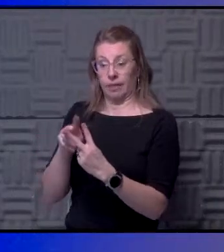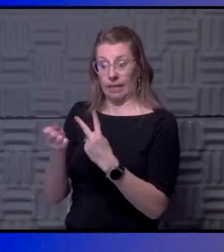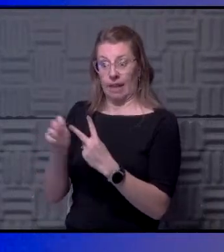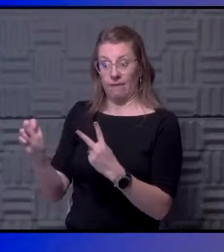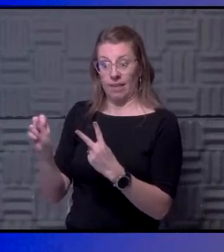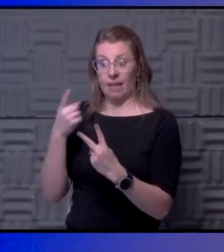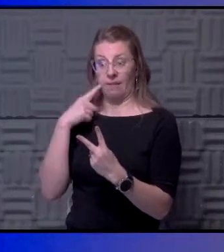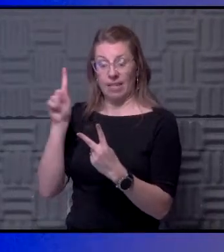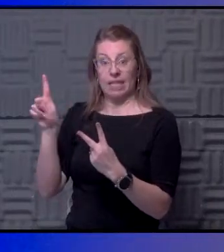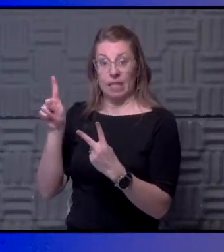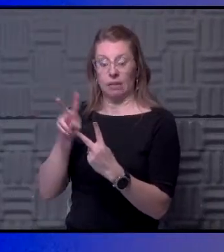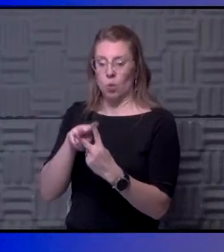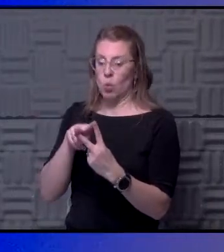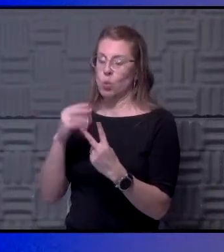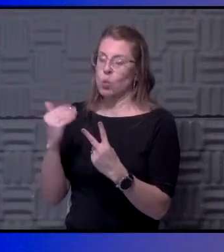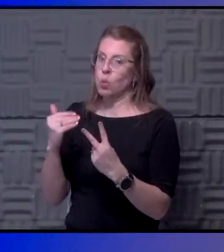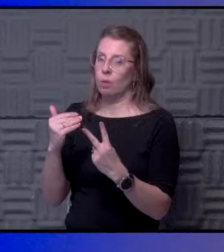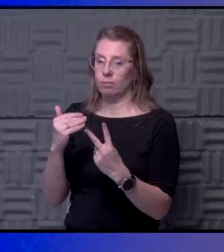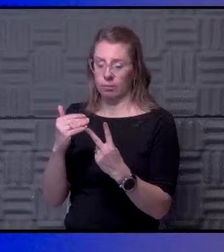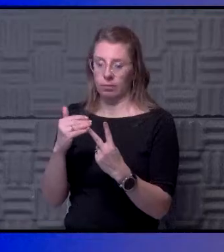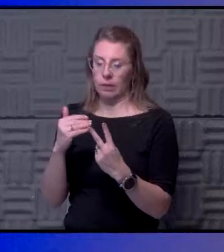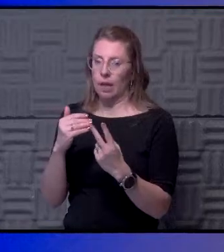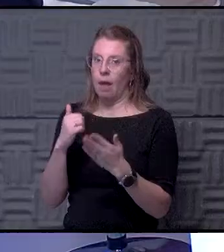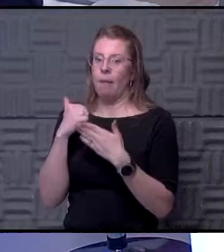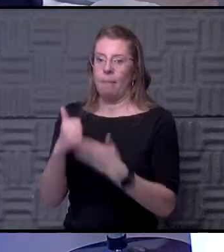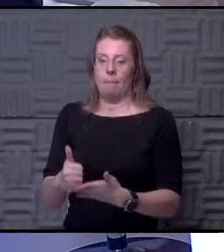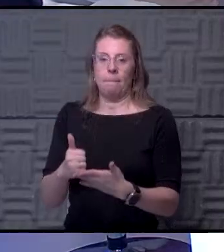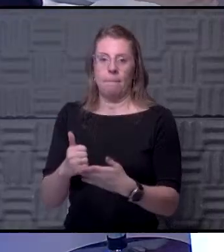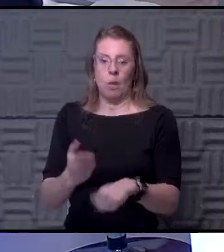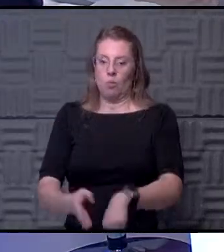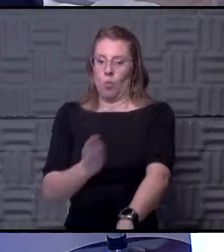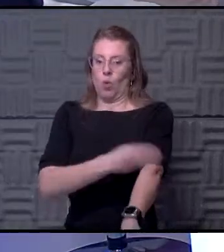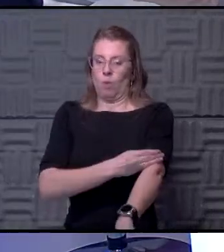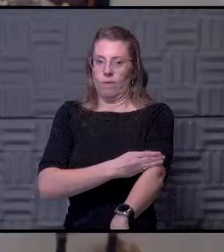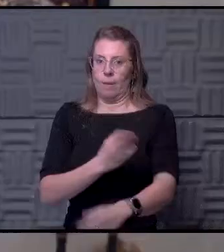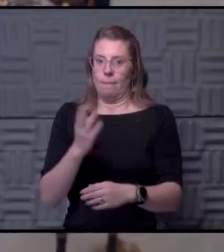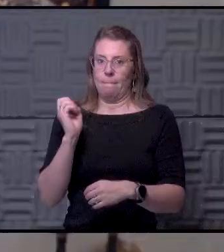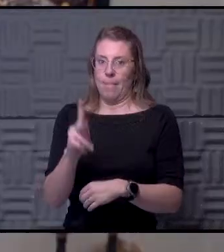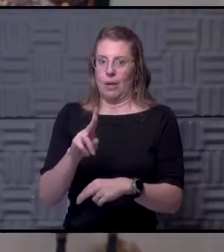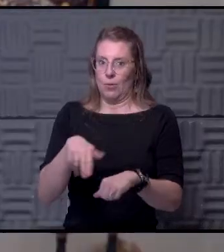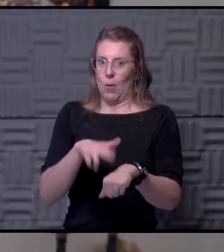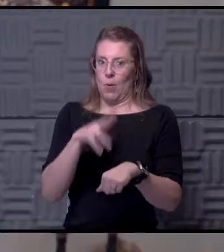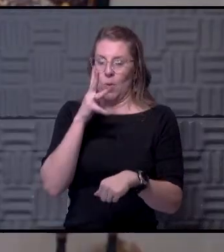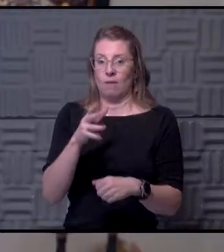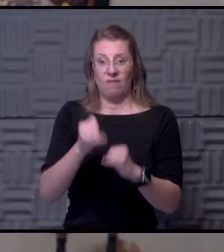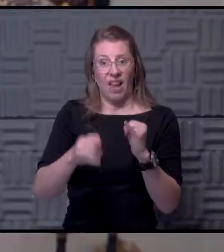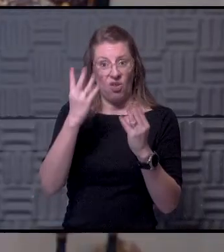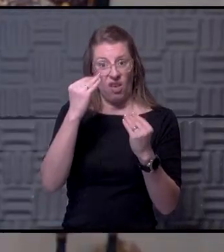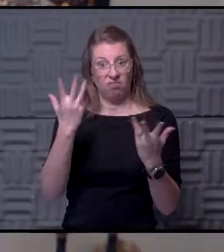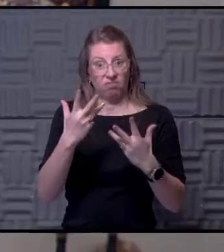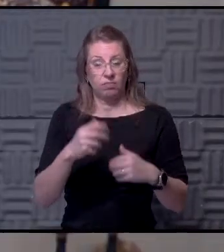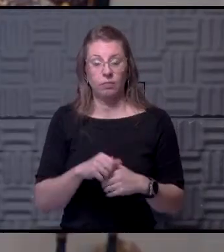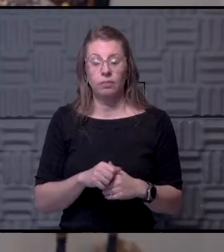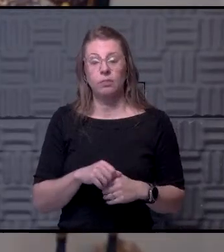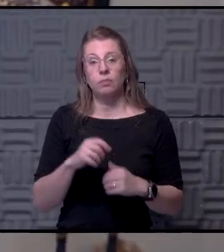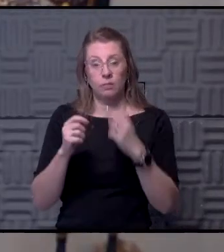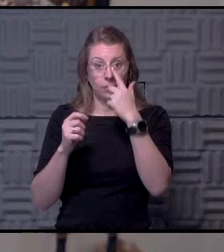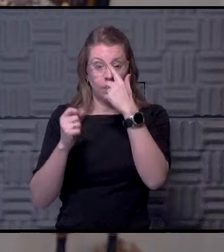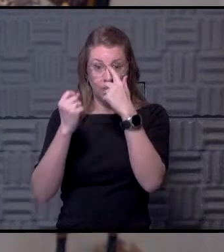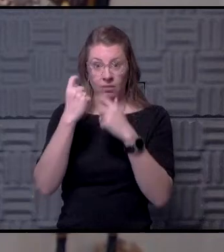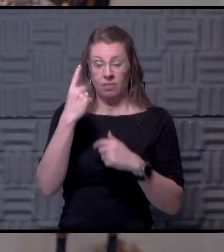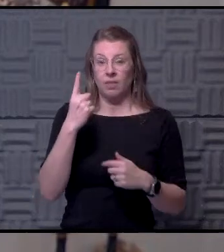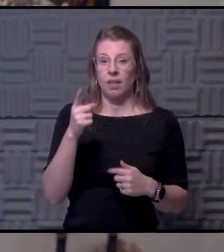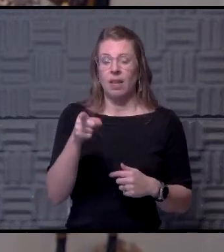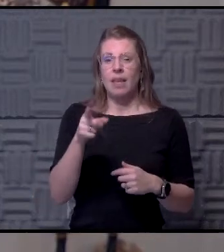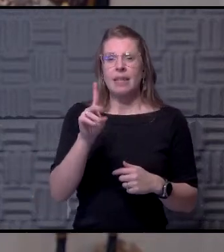efficacy, that is going to be a huge step towards moving towards that. I think so. Final thoughts, Lee Norman? Well, Dana Hawkinson, you touched